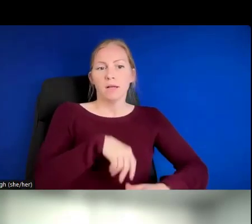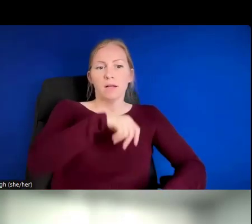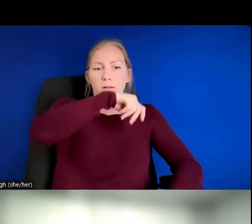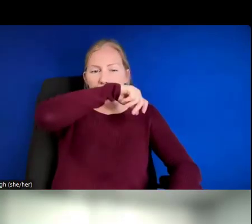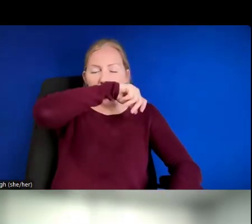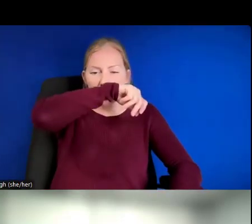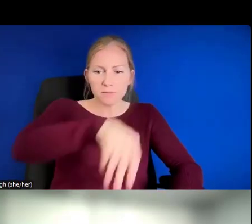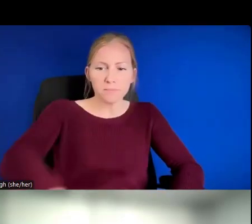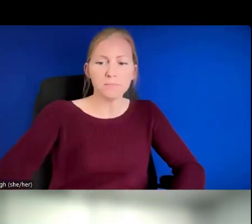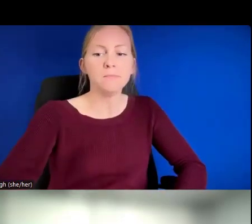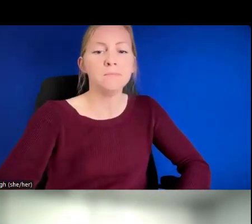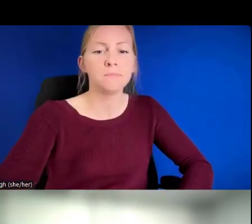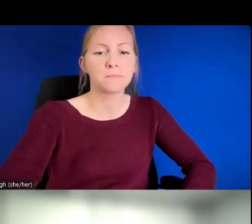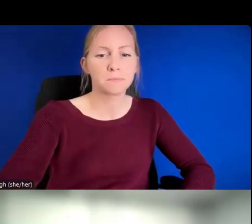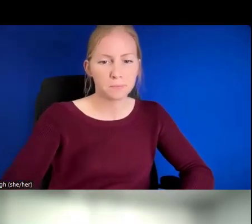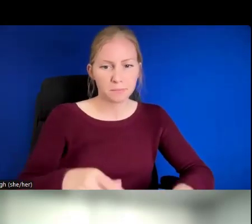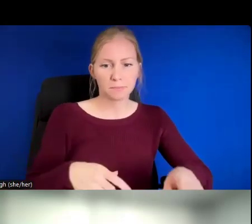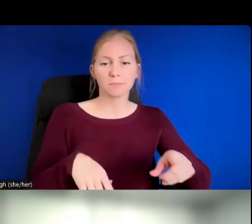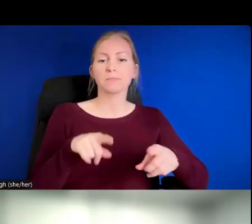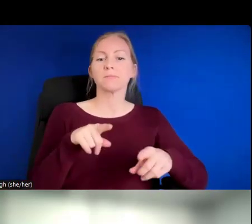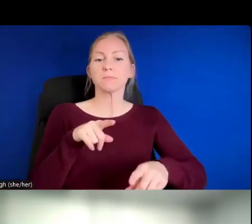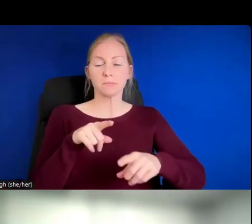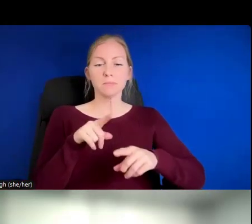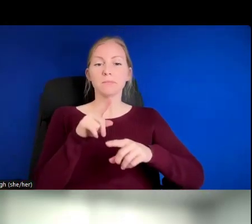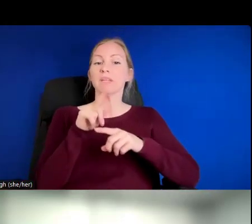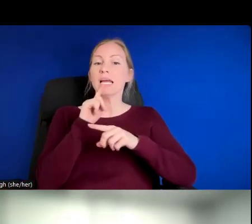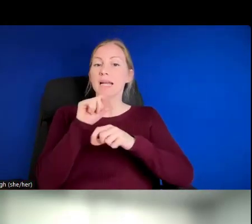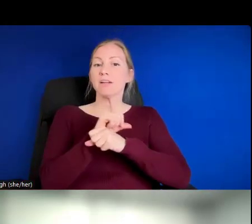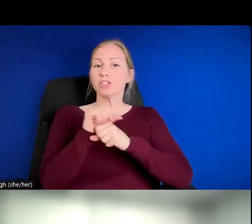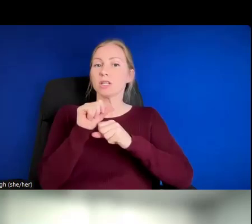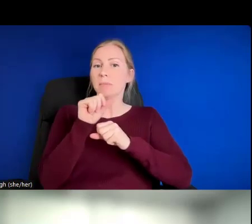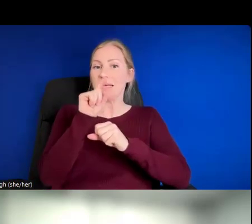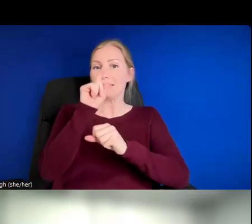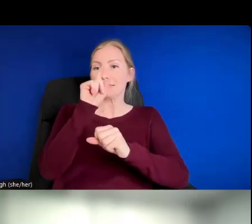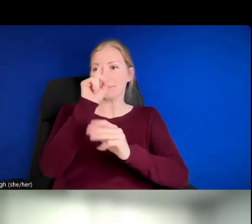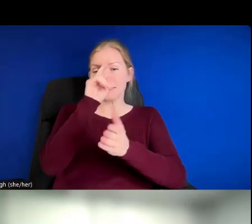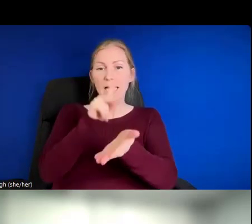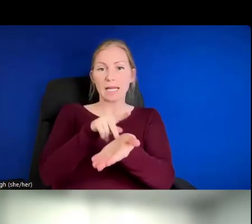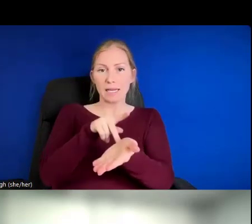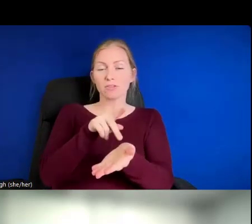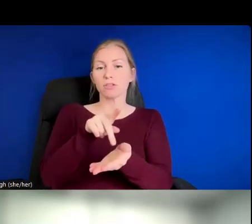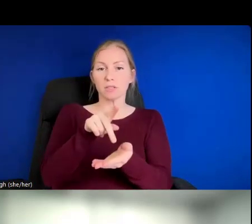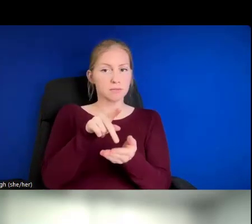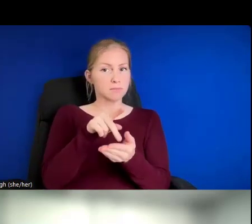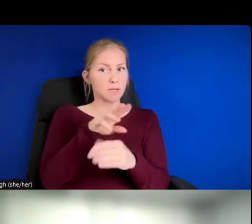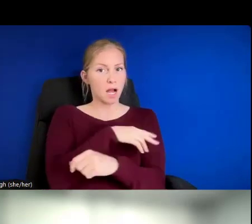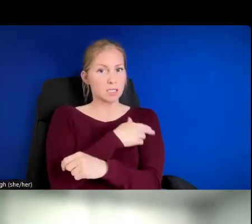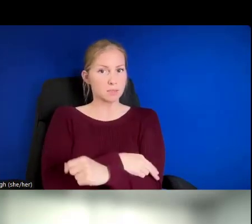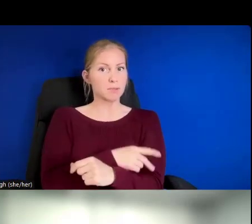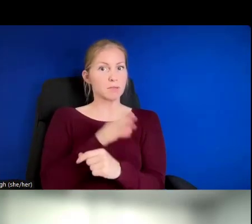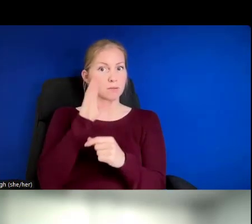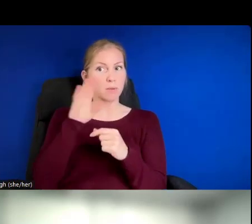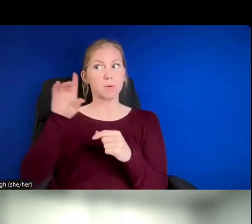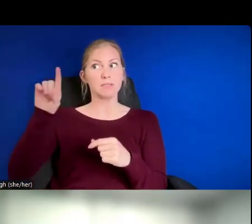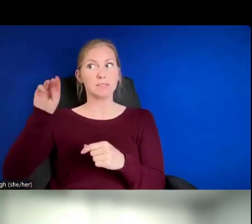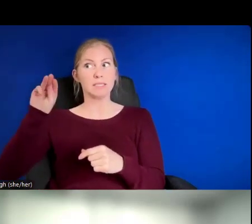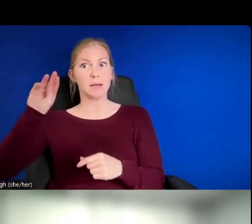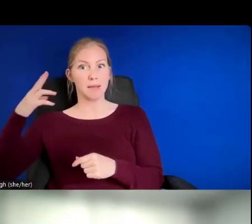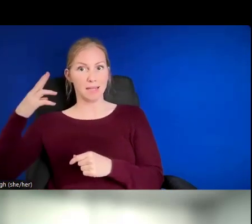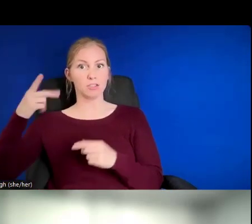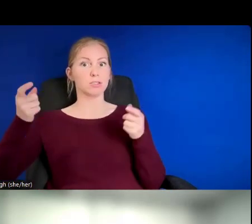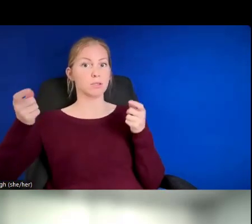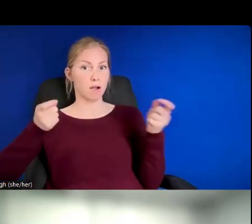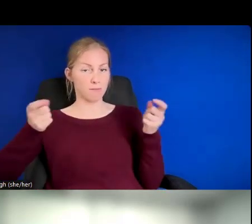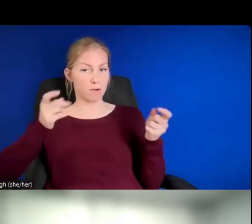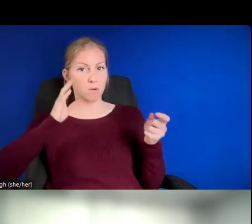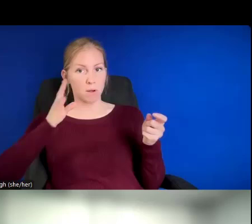Bridgewater's policy. But in a legitimate psychiatric hospital in the state that would be governed by DMH, all